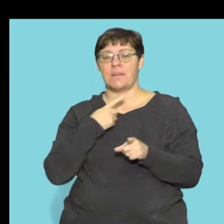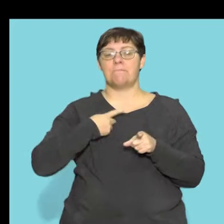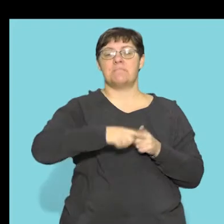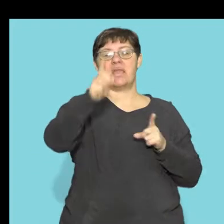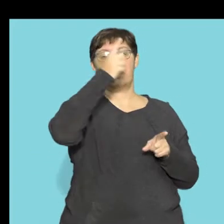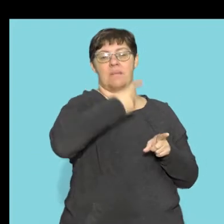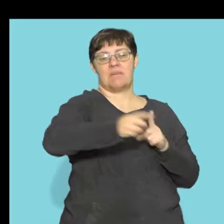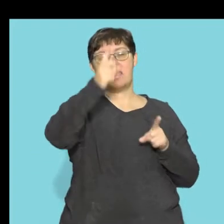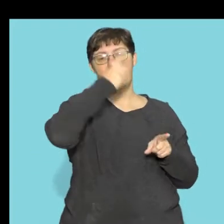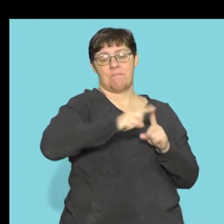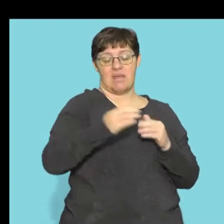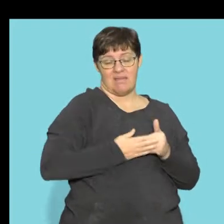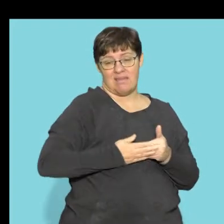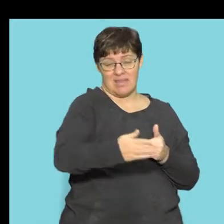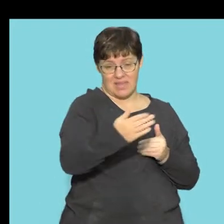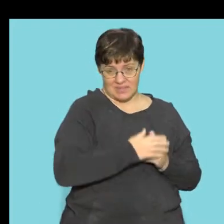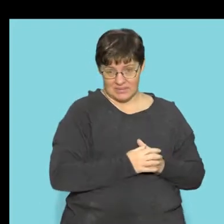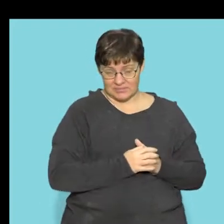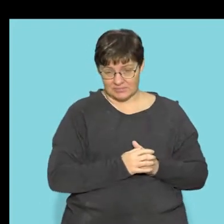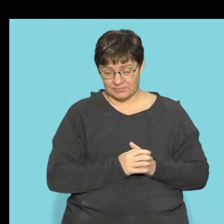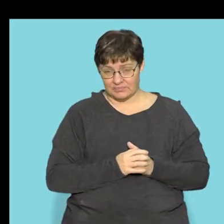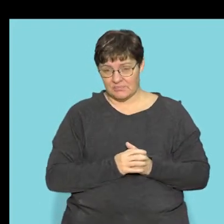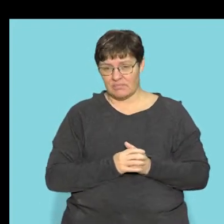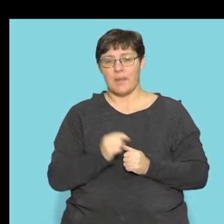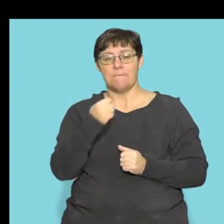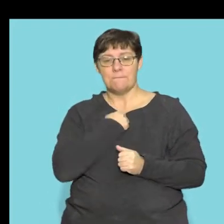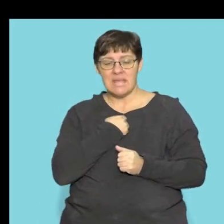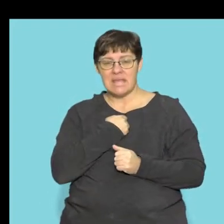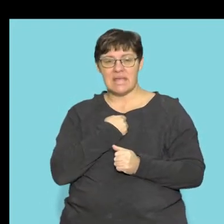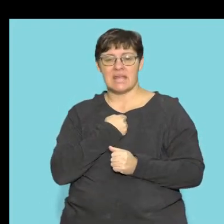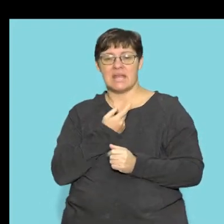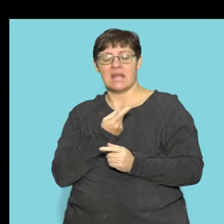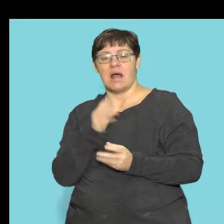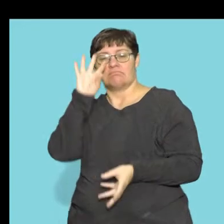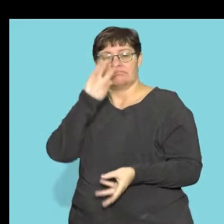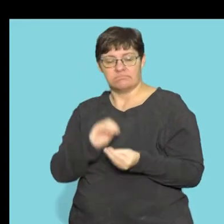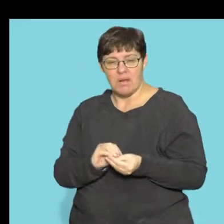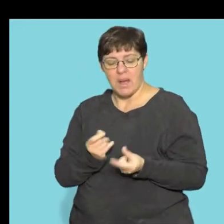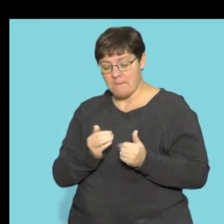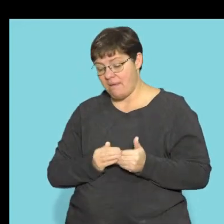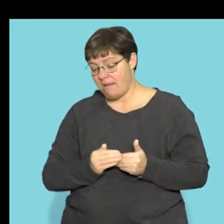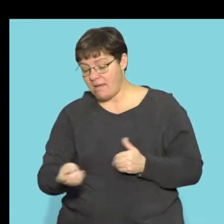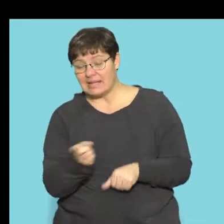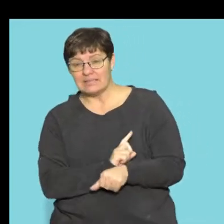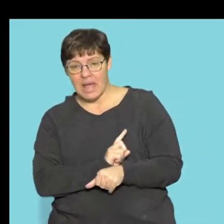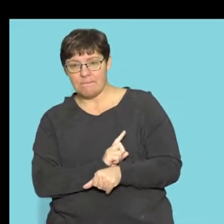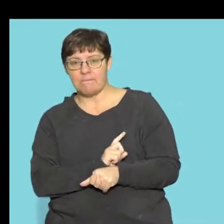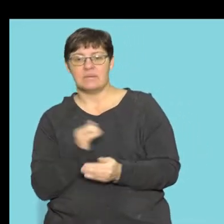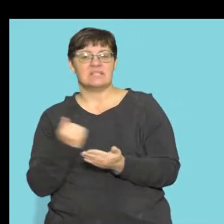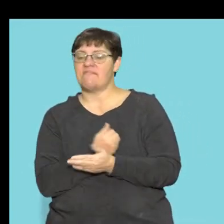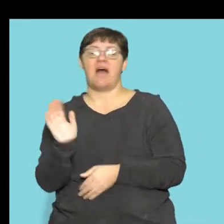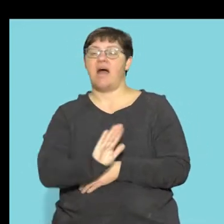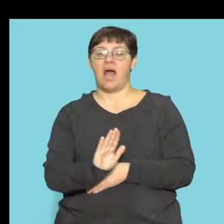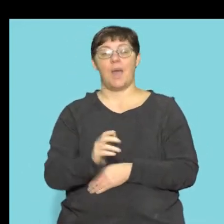over a period of time. So this has nothing to do with you accumulating a certain amount after a certain number of